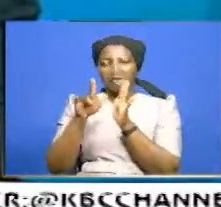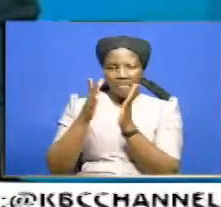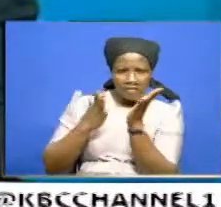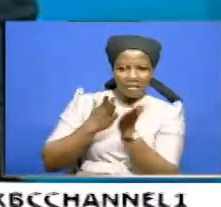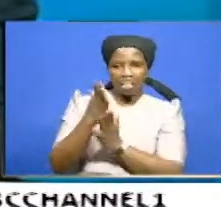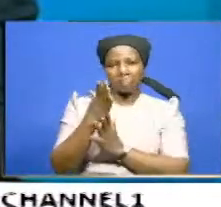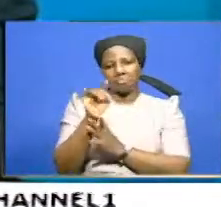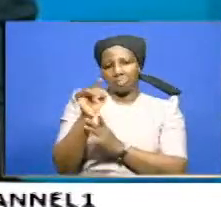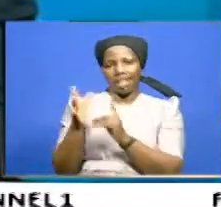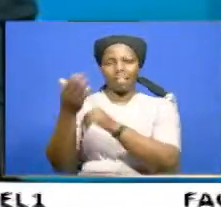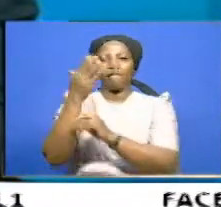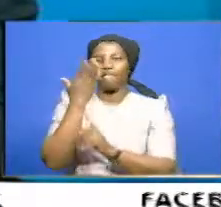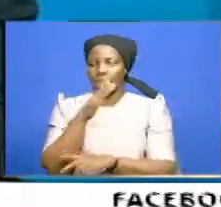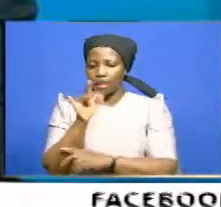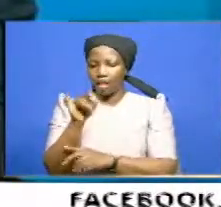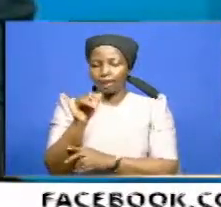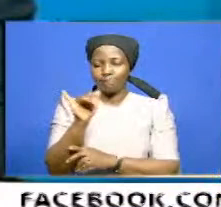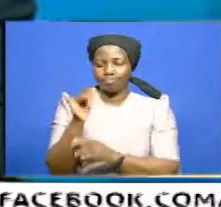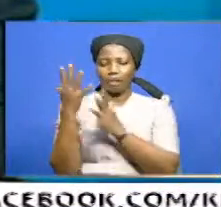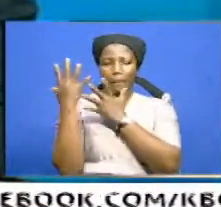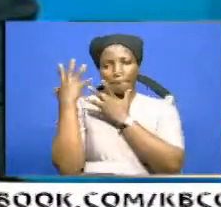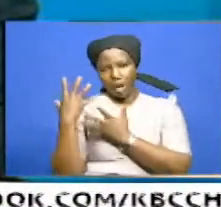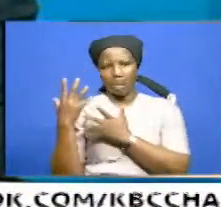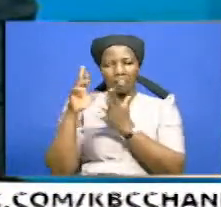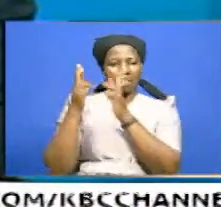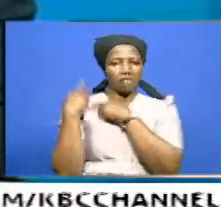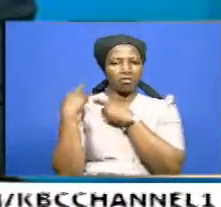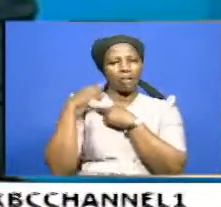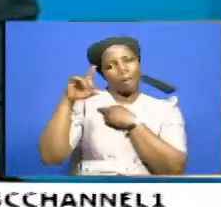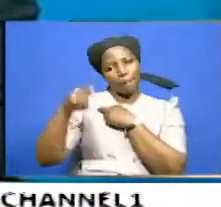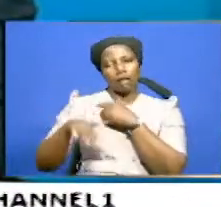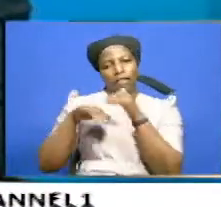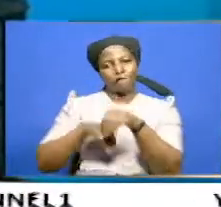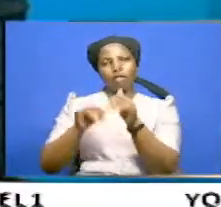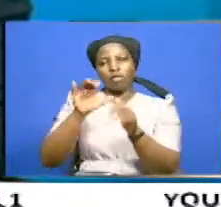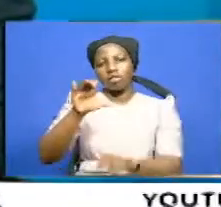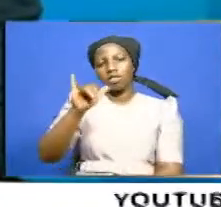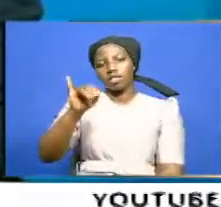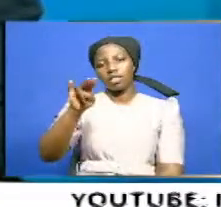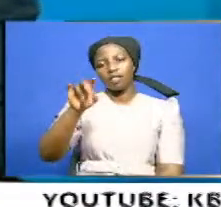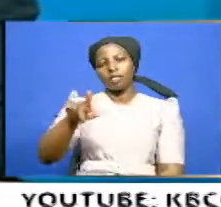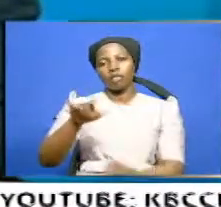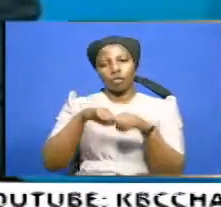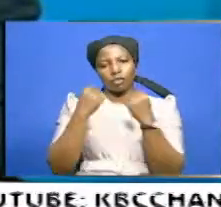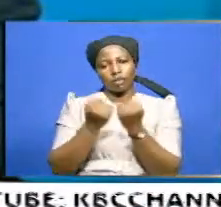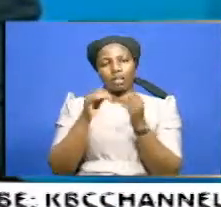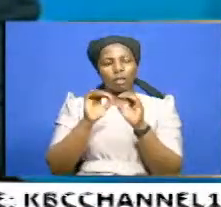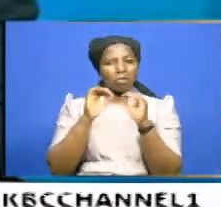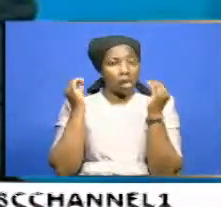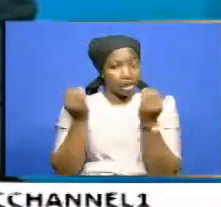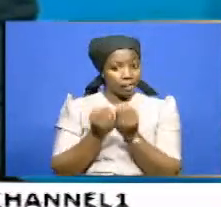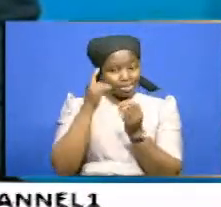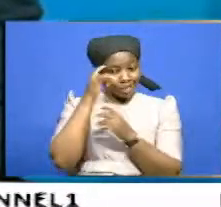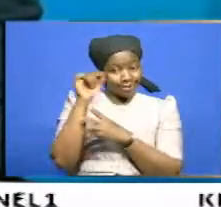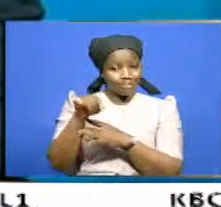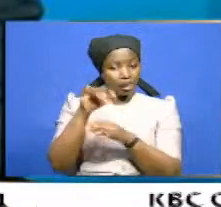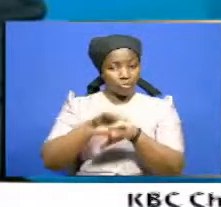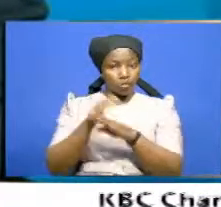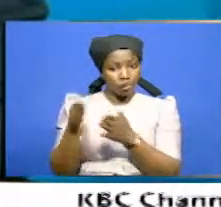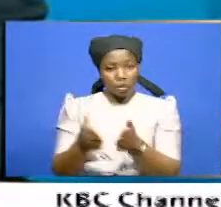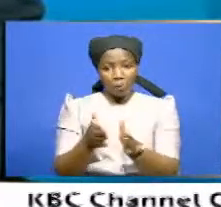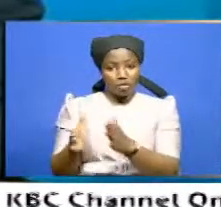That burden of responsibility has to fall on national civil society organizations, and I think it's a very good opportunity currently for